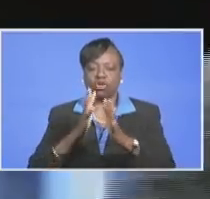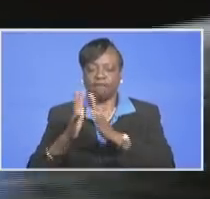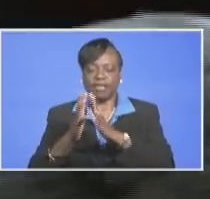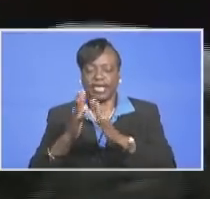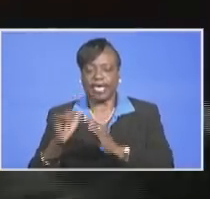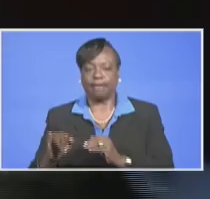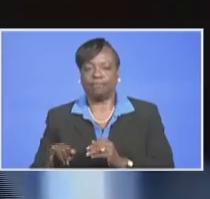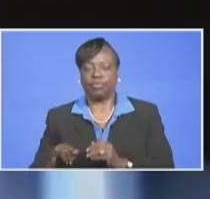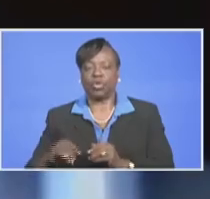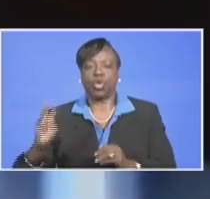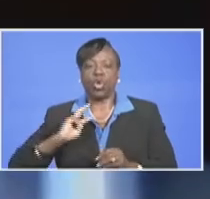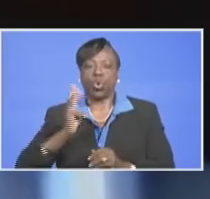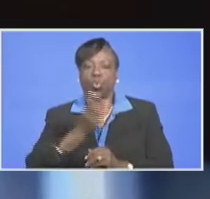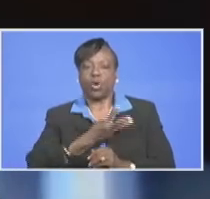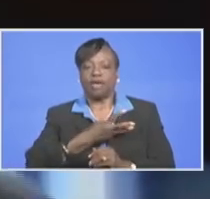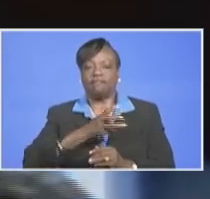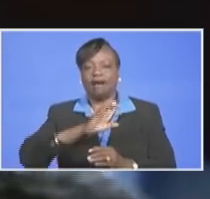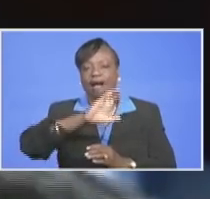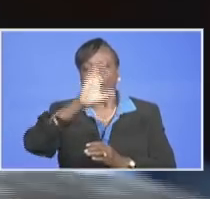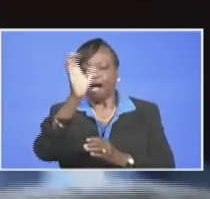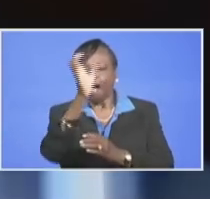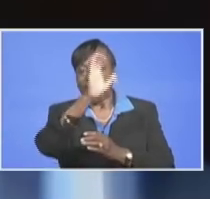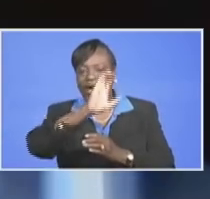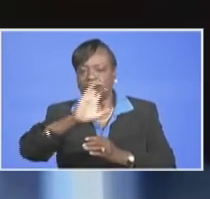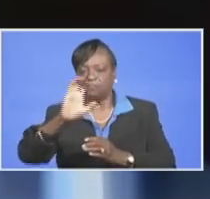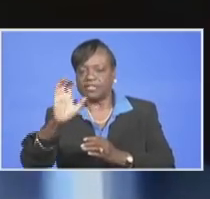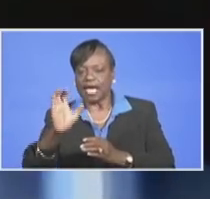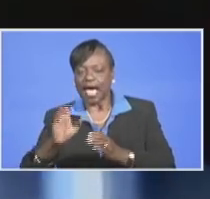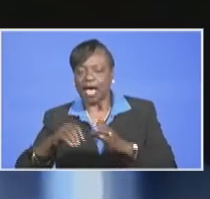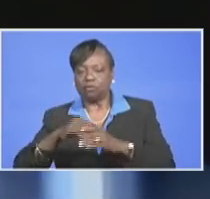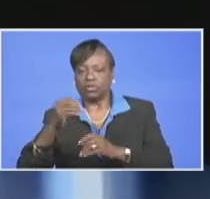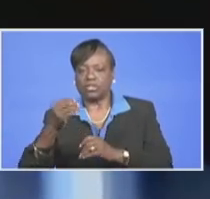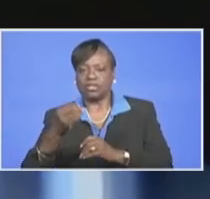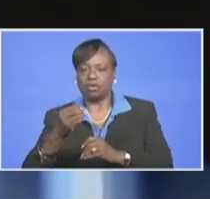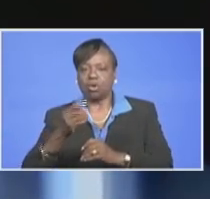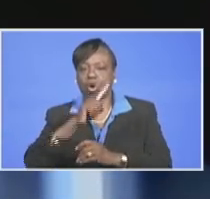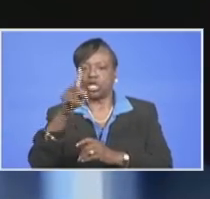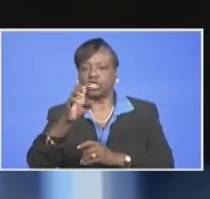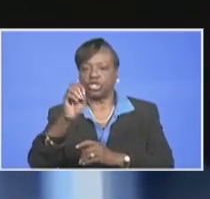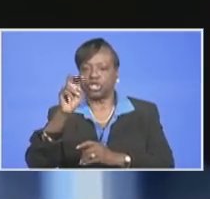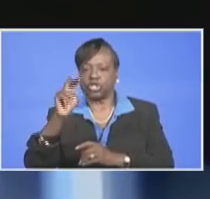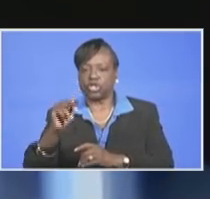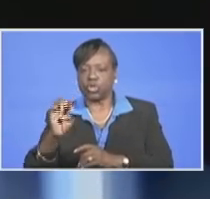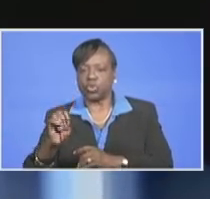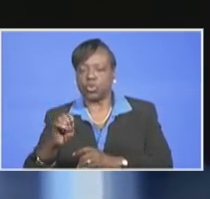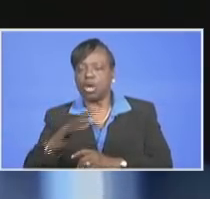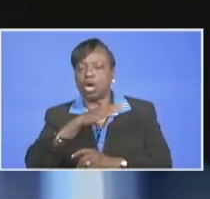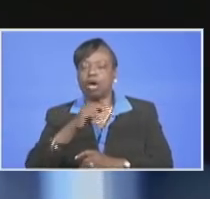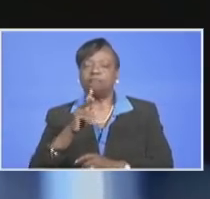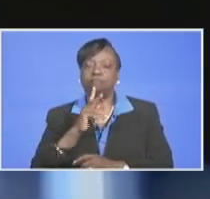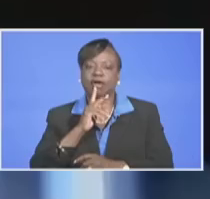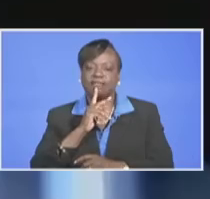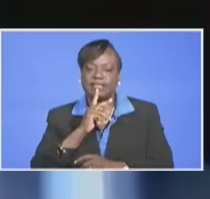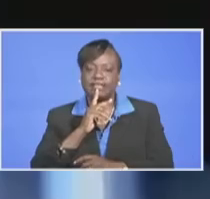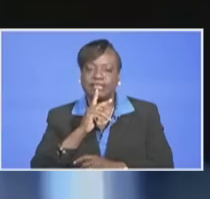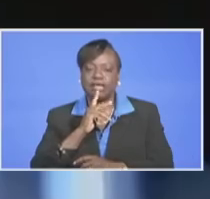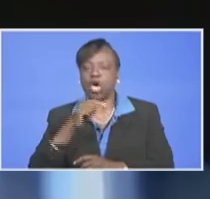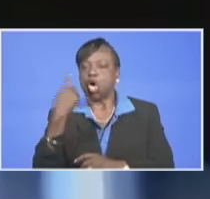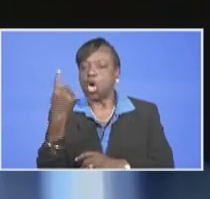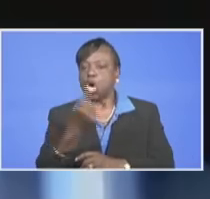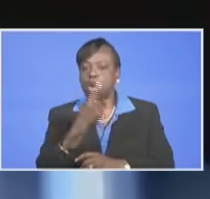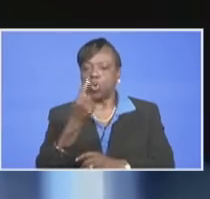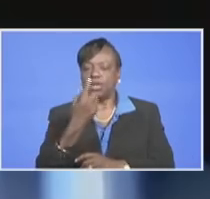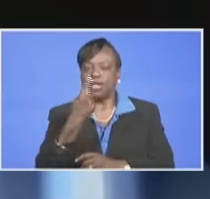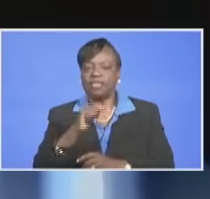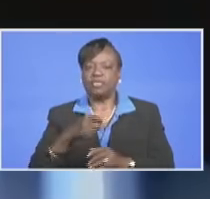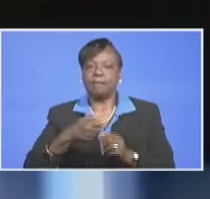we've carved out what I call a bubble or zone of privacy. Only the